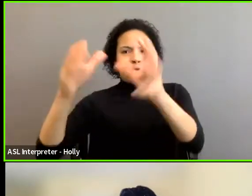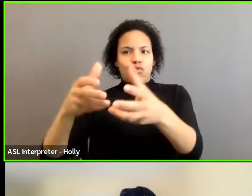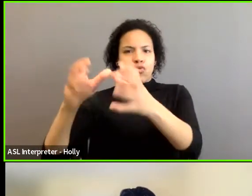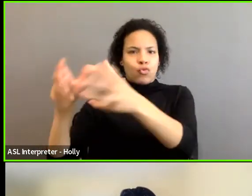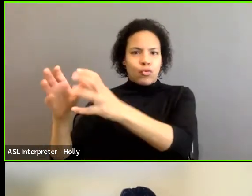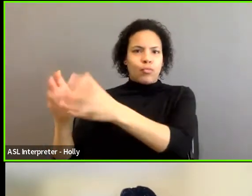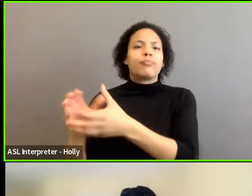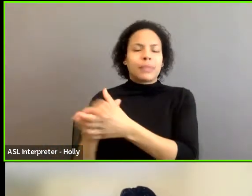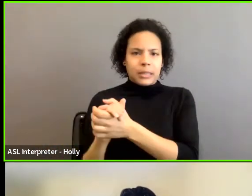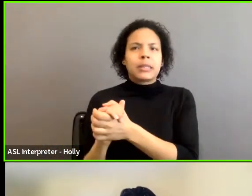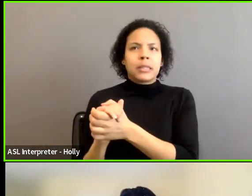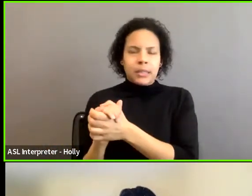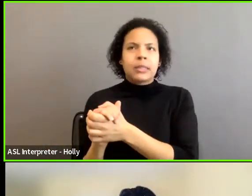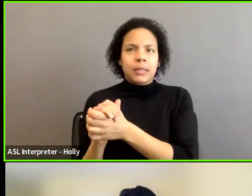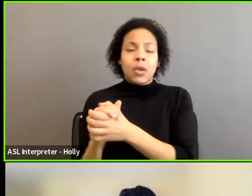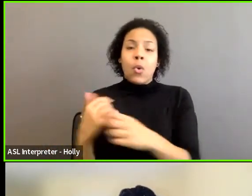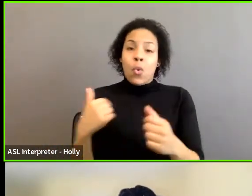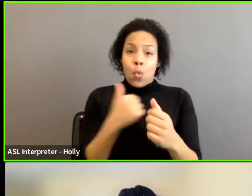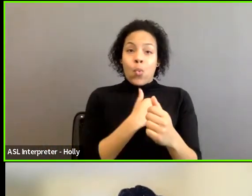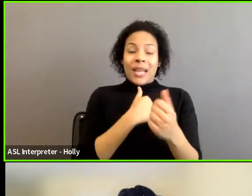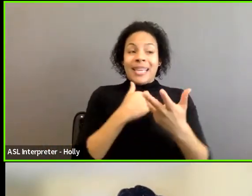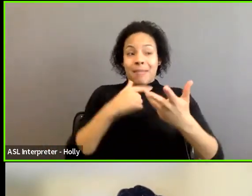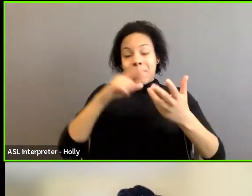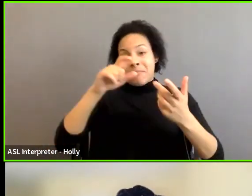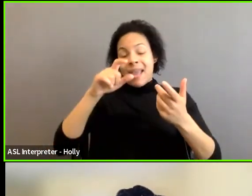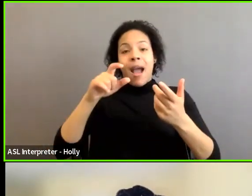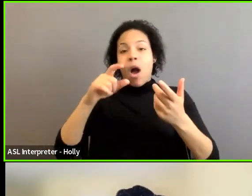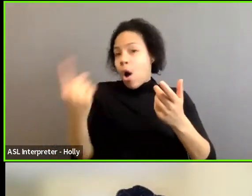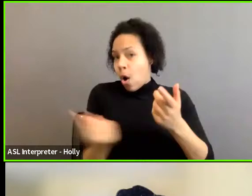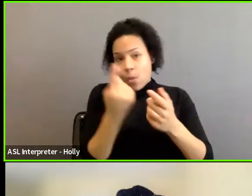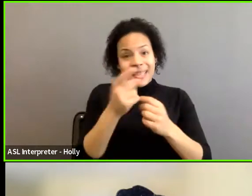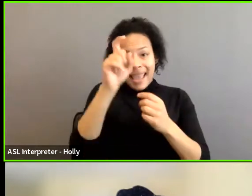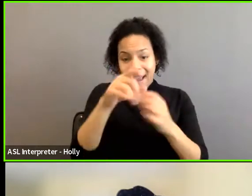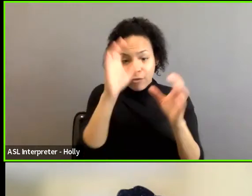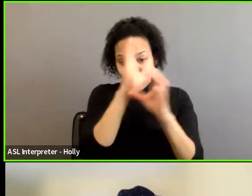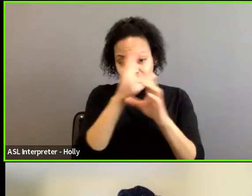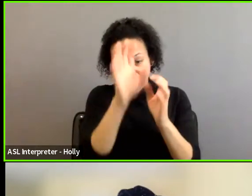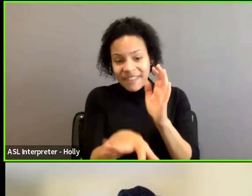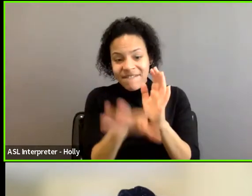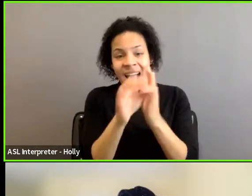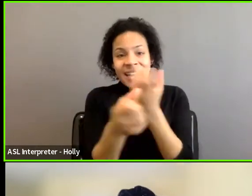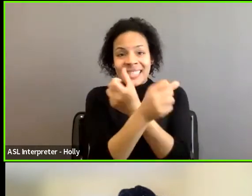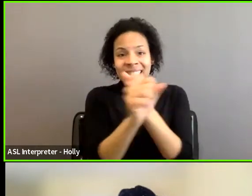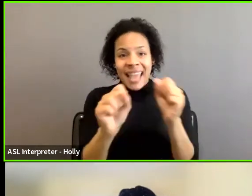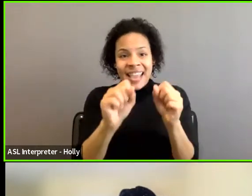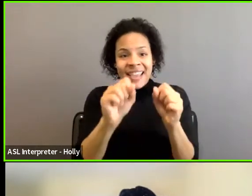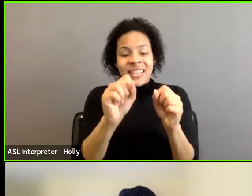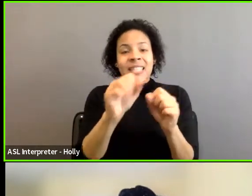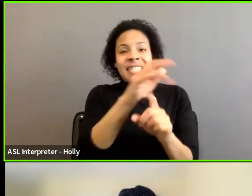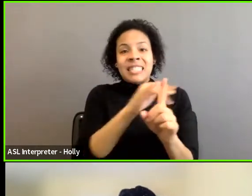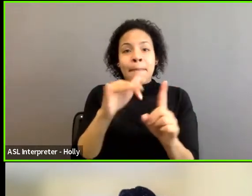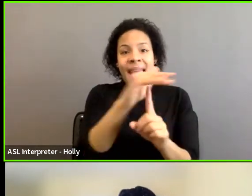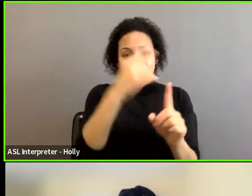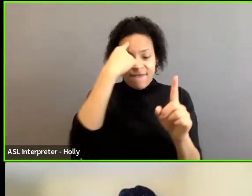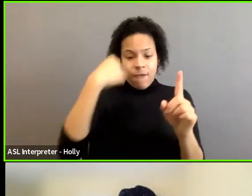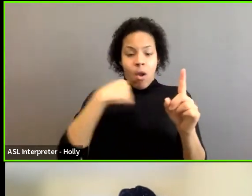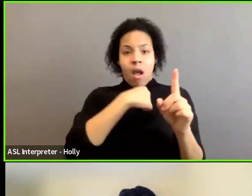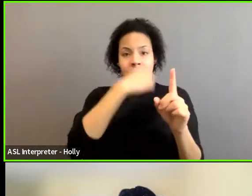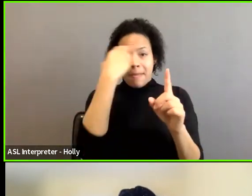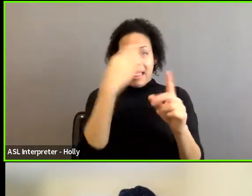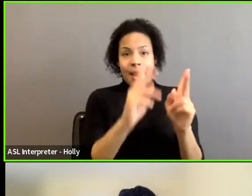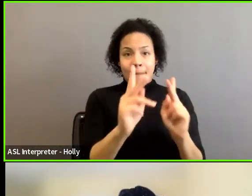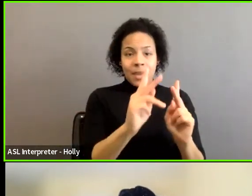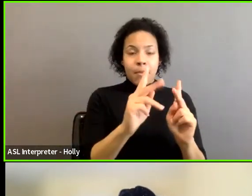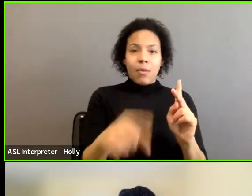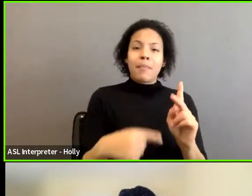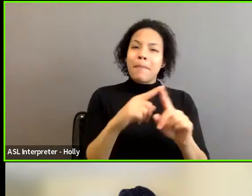space, we still see the need for us to bring together, particularly as whether they're issue-based or just,